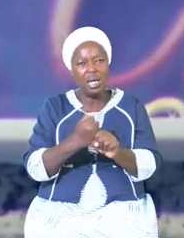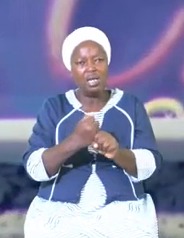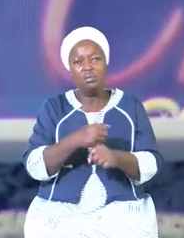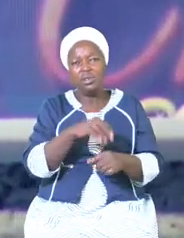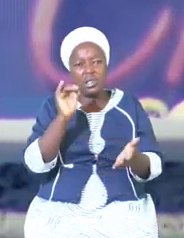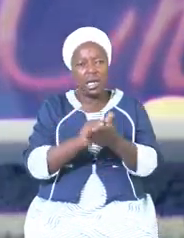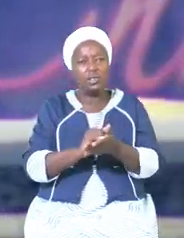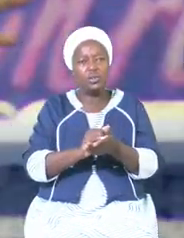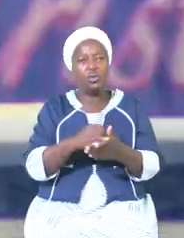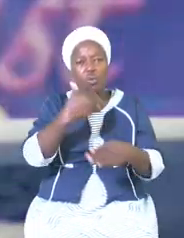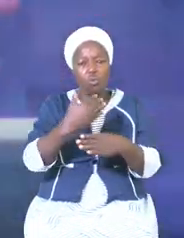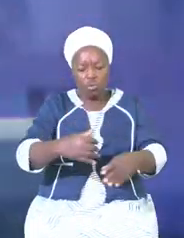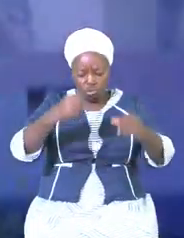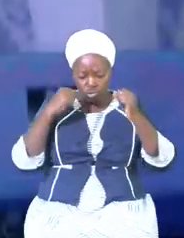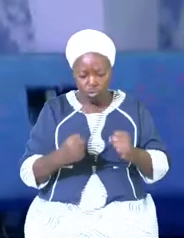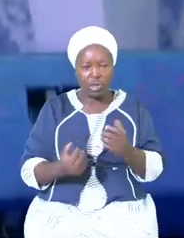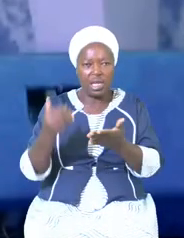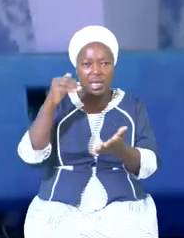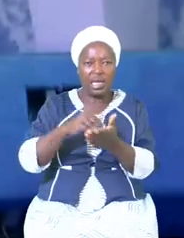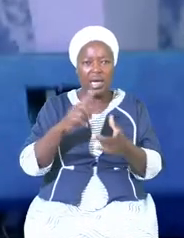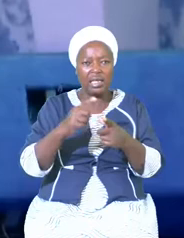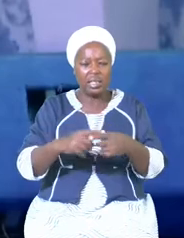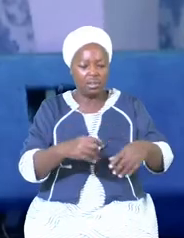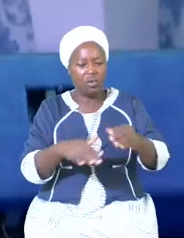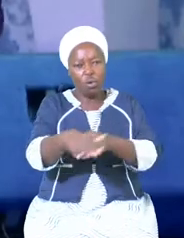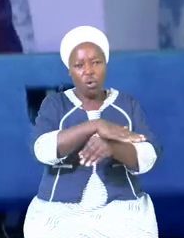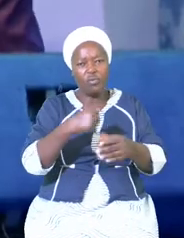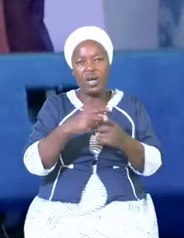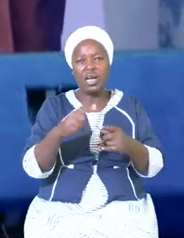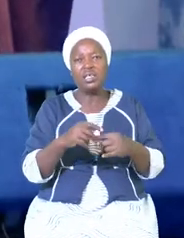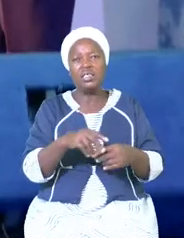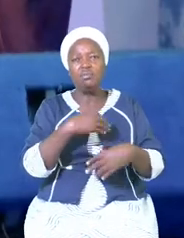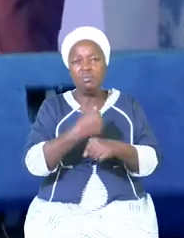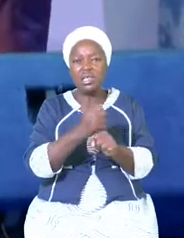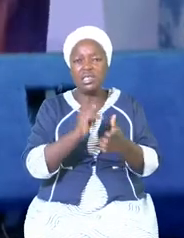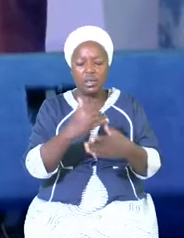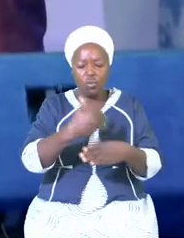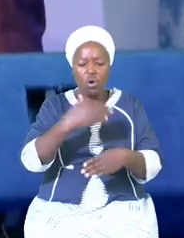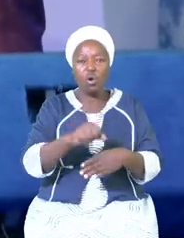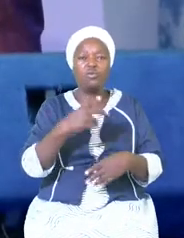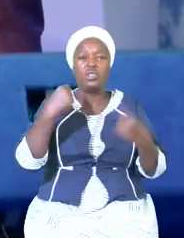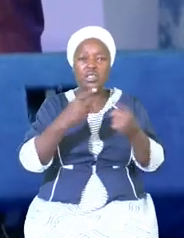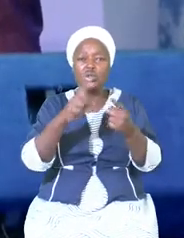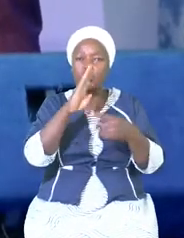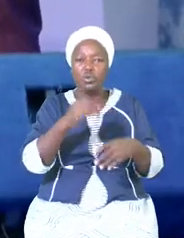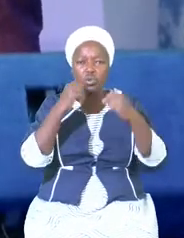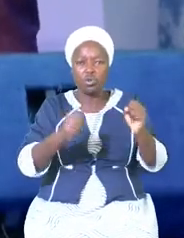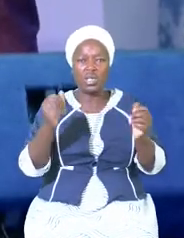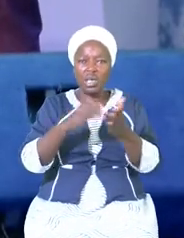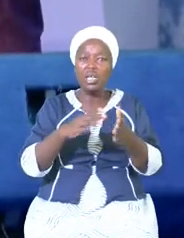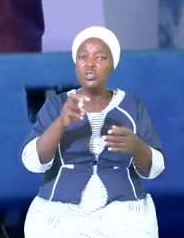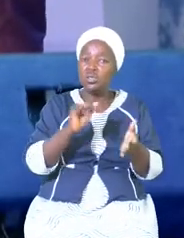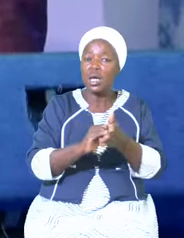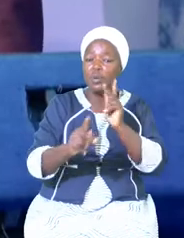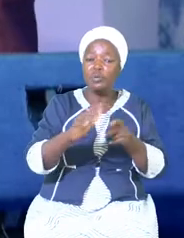to shield and to cover that wall of iniquity, so that even people will not see. He